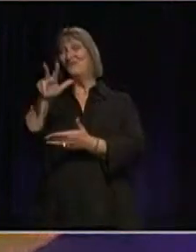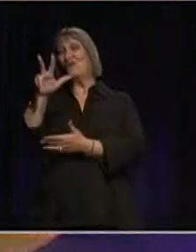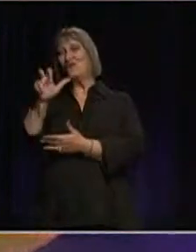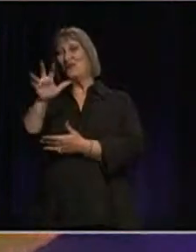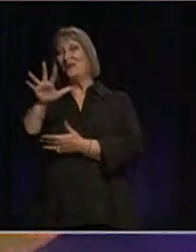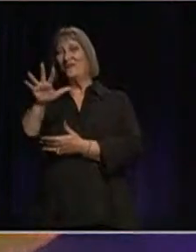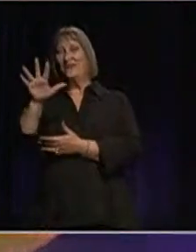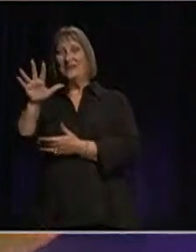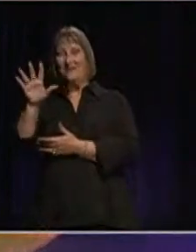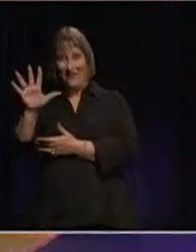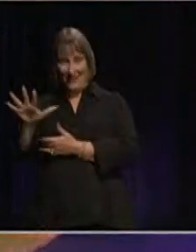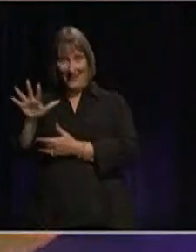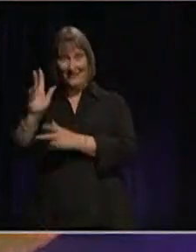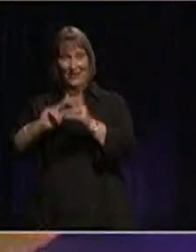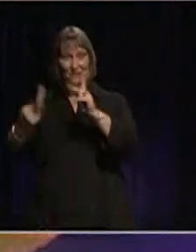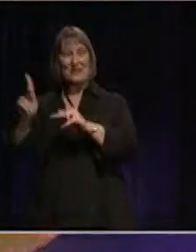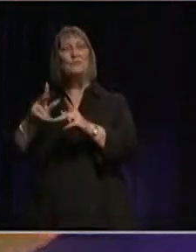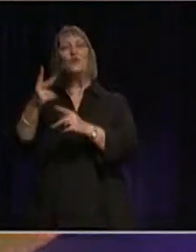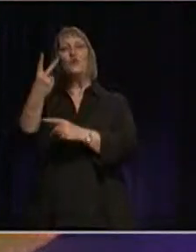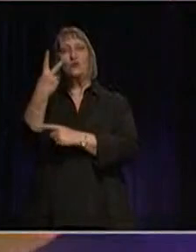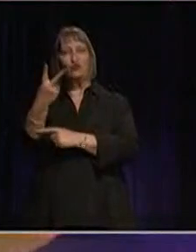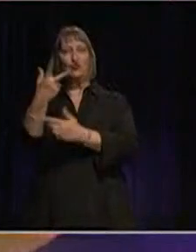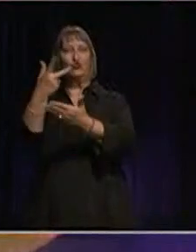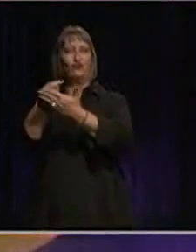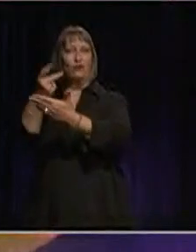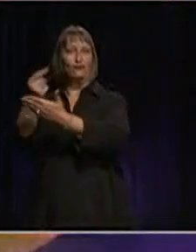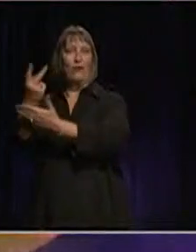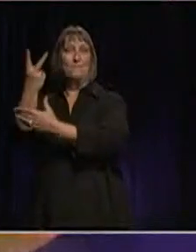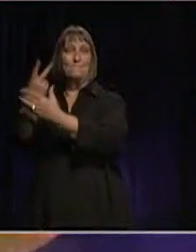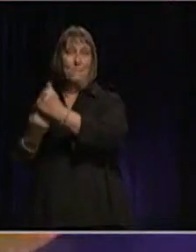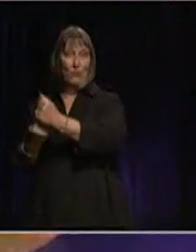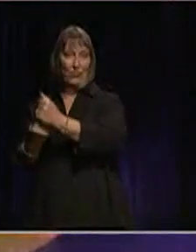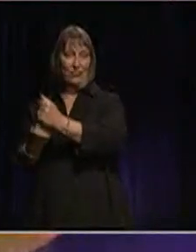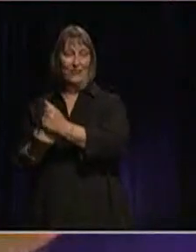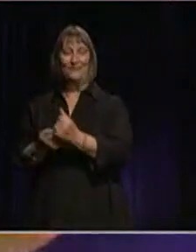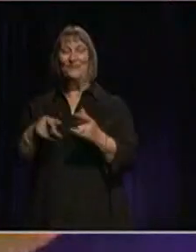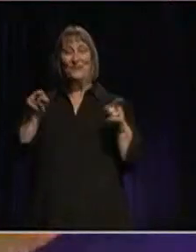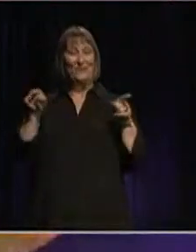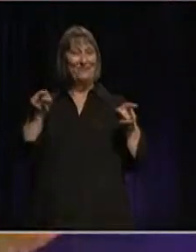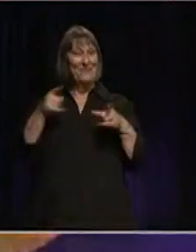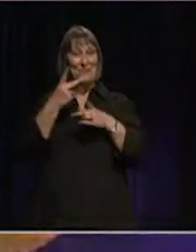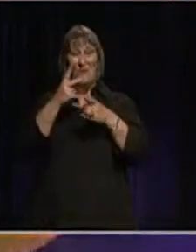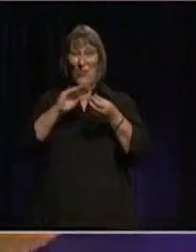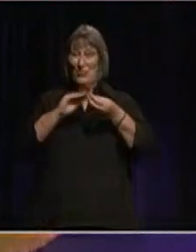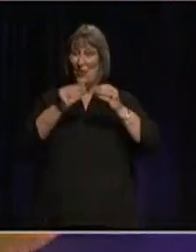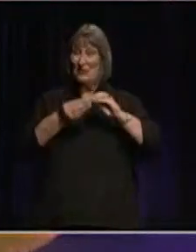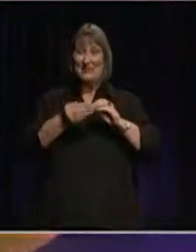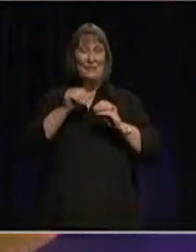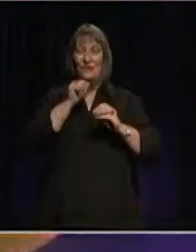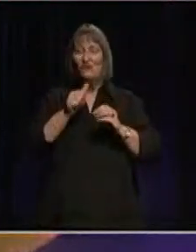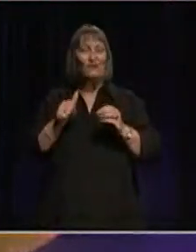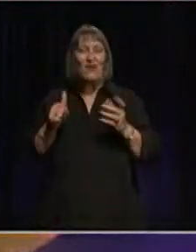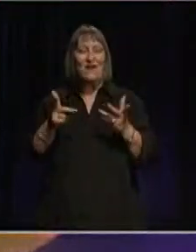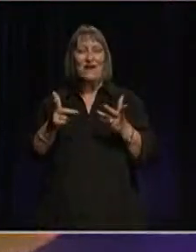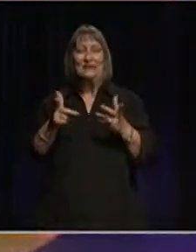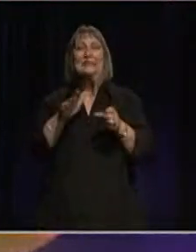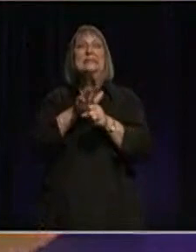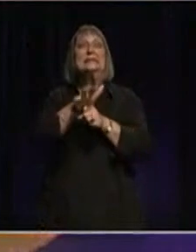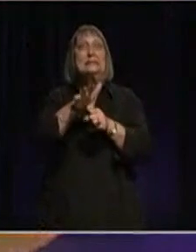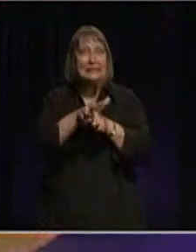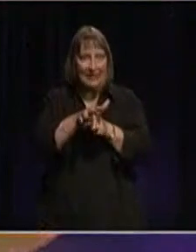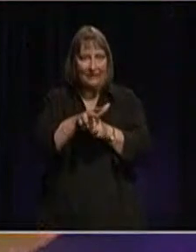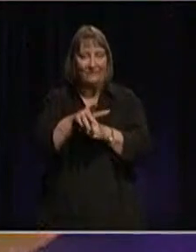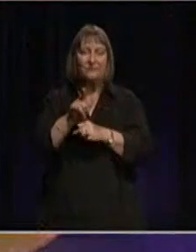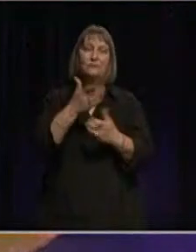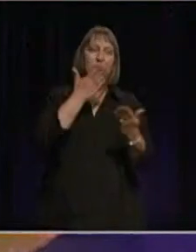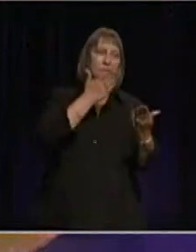155,385 people who are fully vaccinated. Obviously, those numbers are nowhere near what we need to be for herd immunity. I want to thank all the